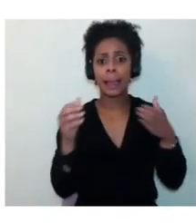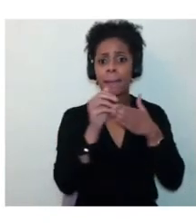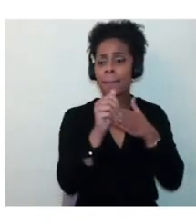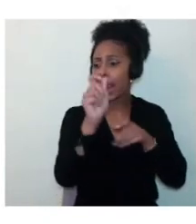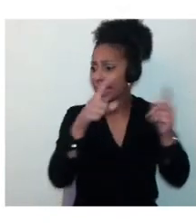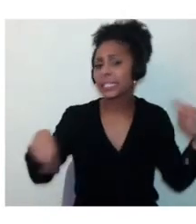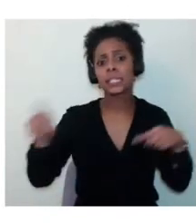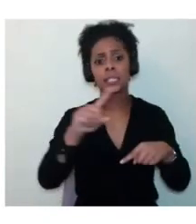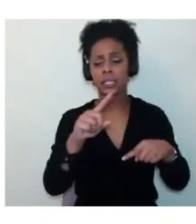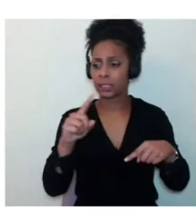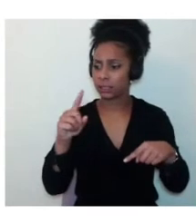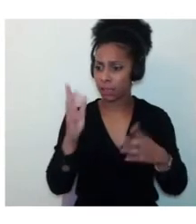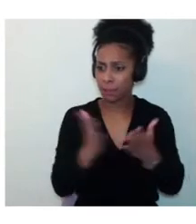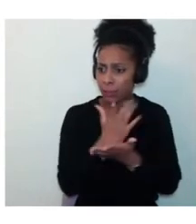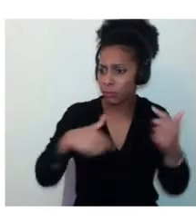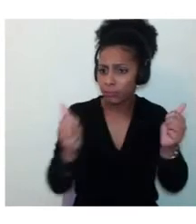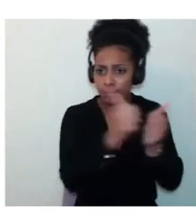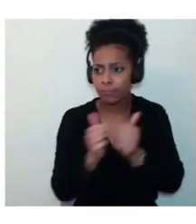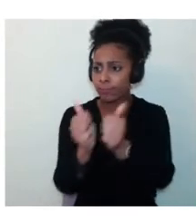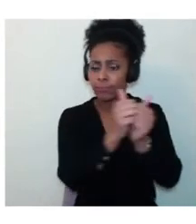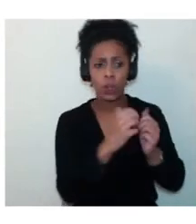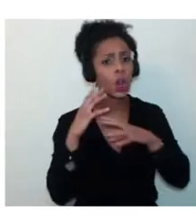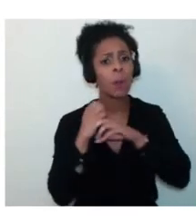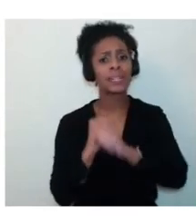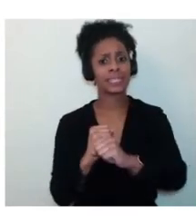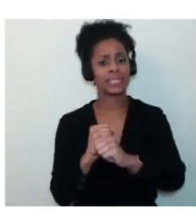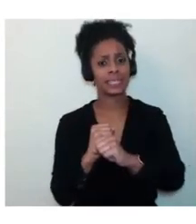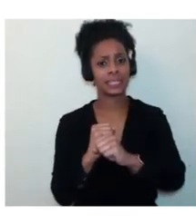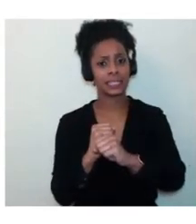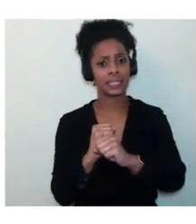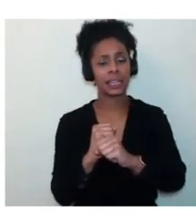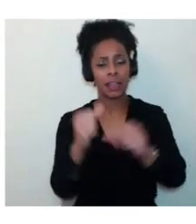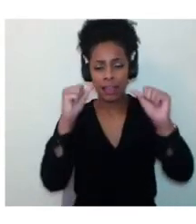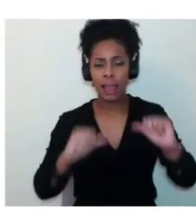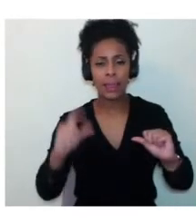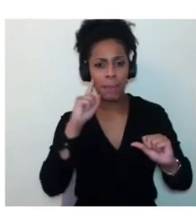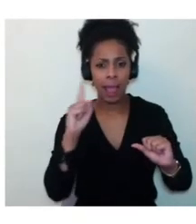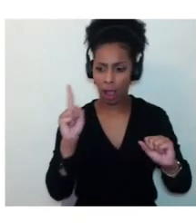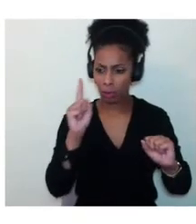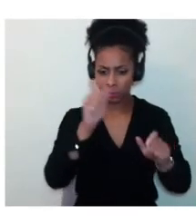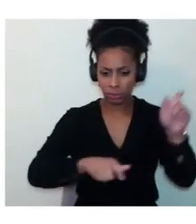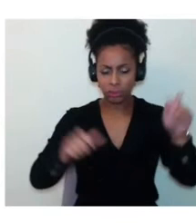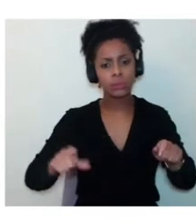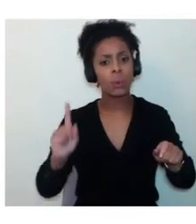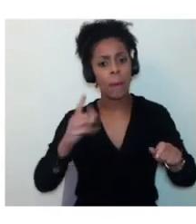set of commitments? And then we're driving that down to the type of behaviors that we will reward. We're looking